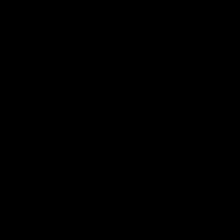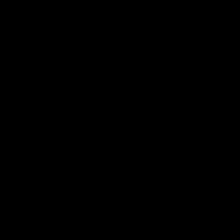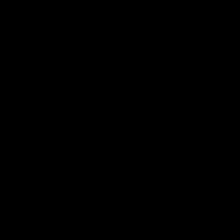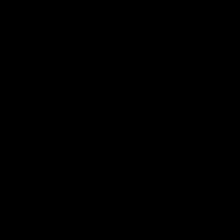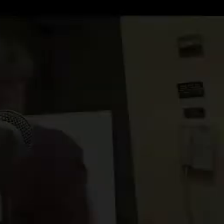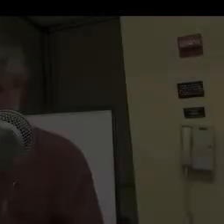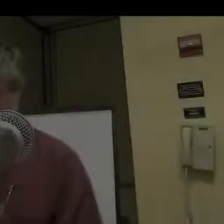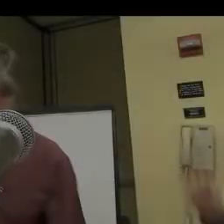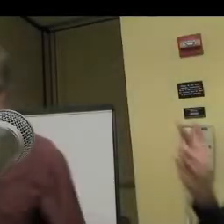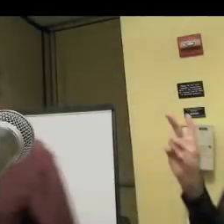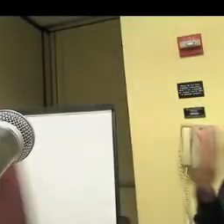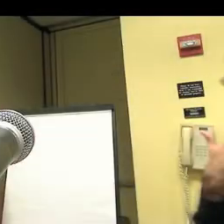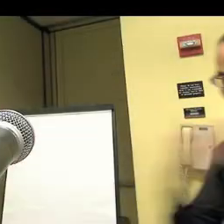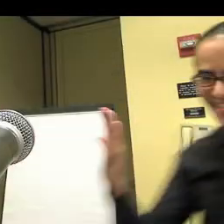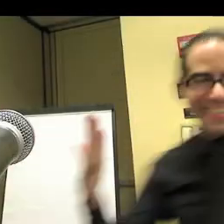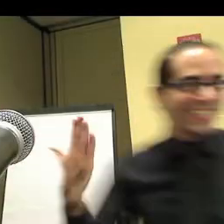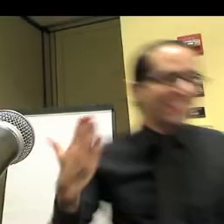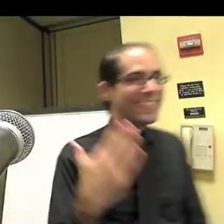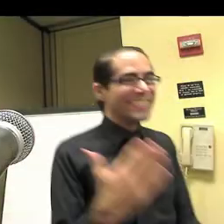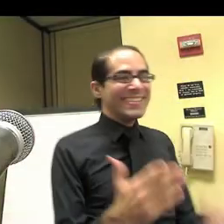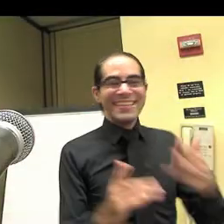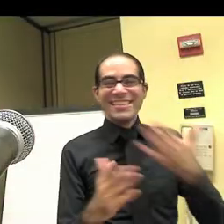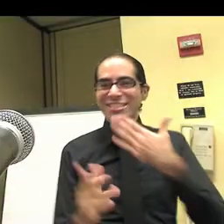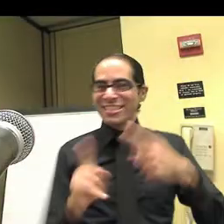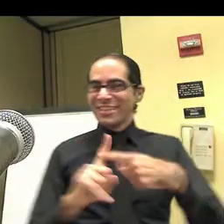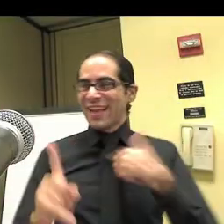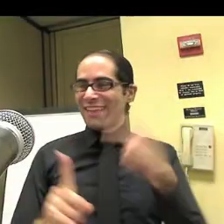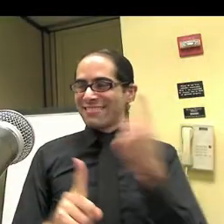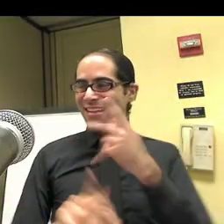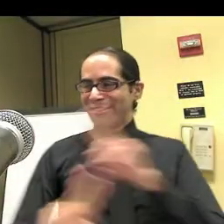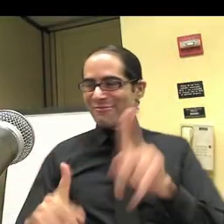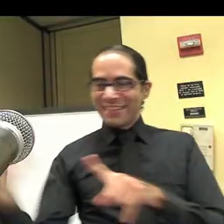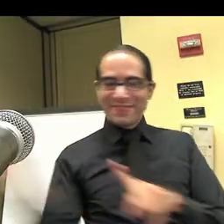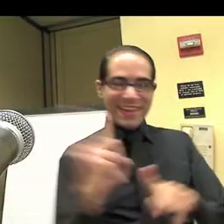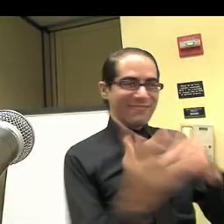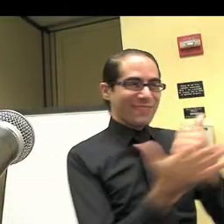Sure. I will be right here. Thank you for your help.